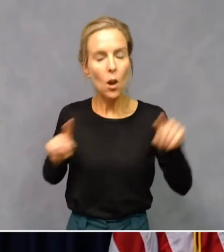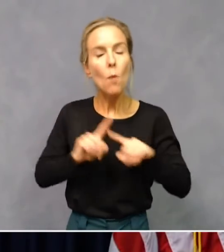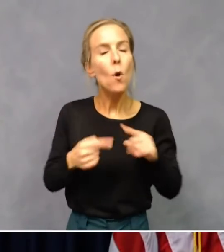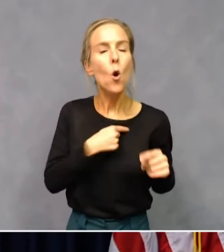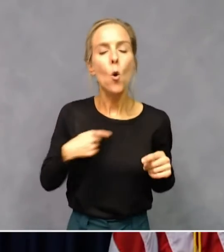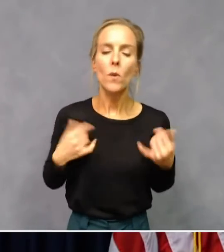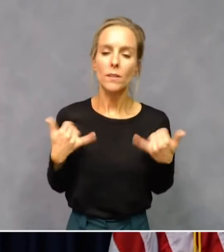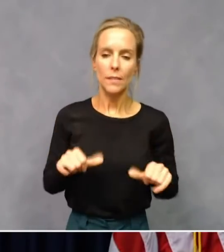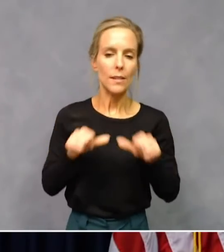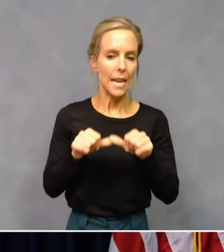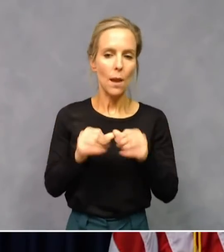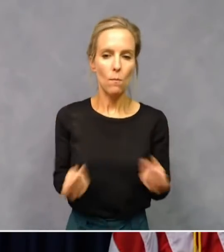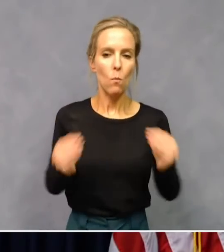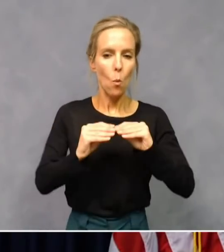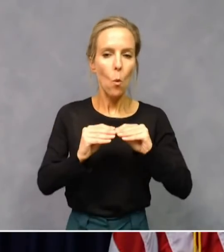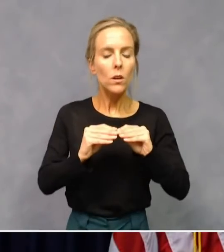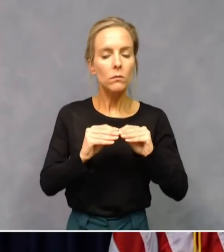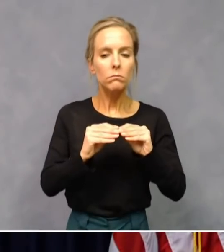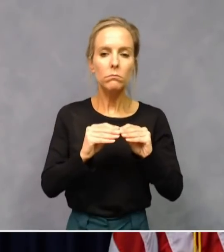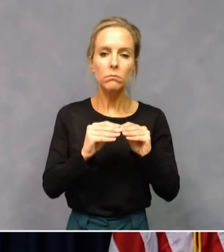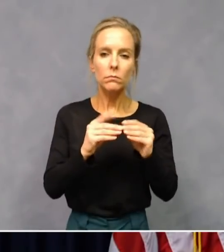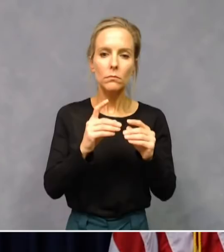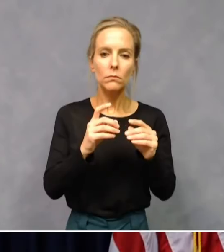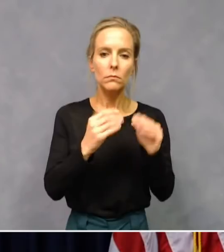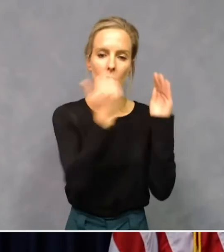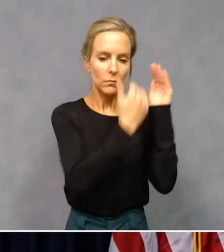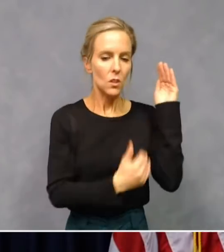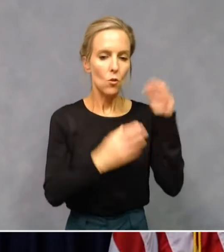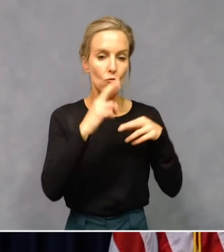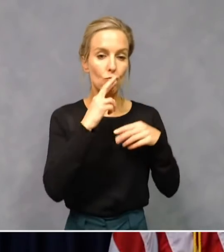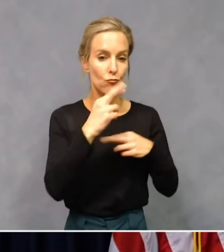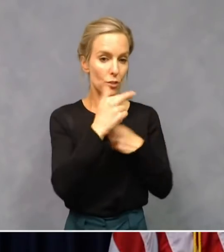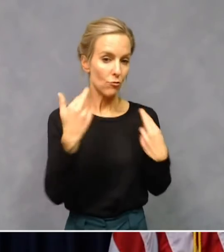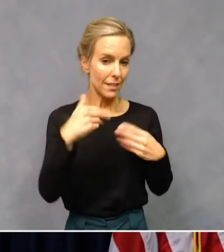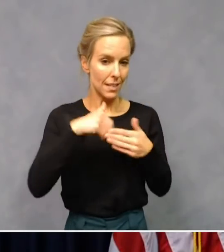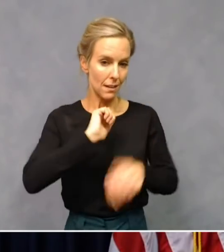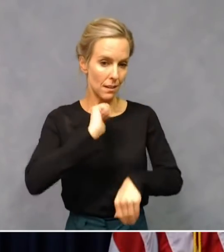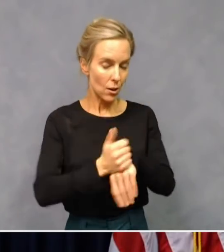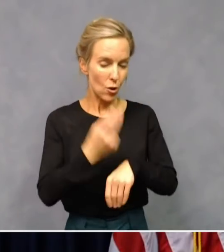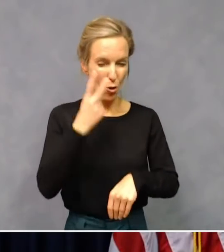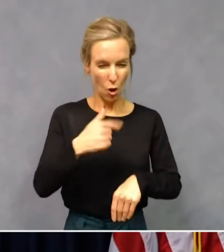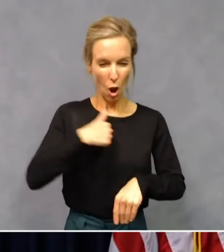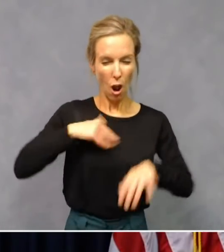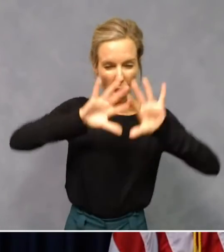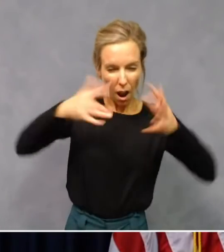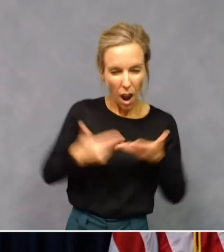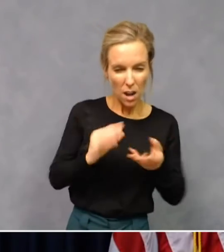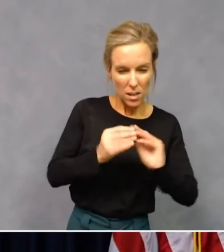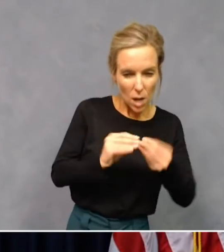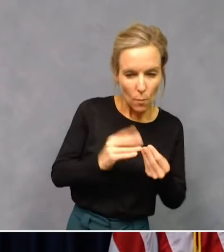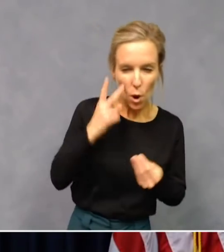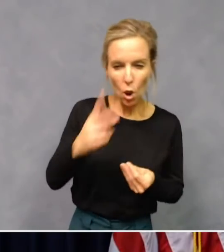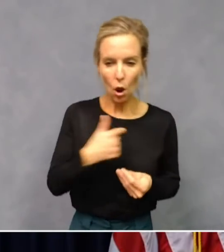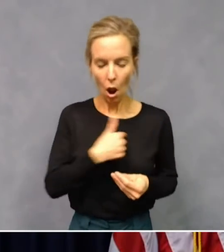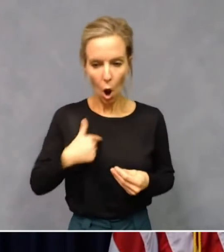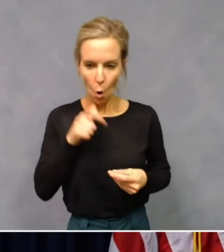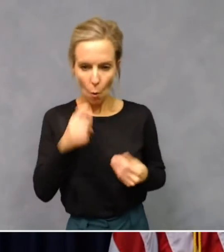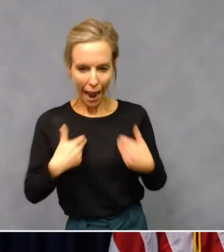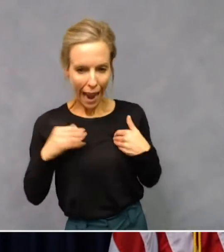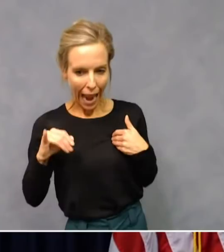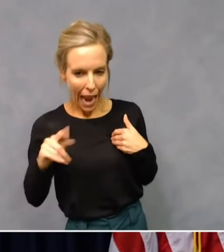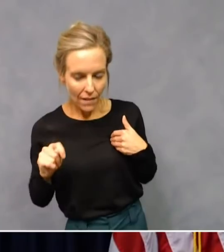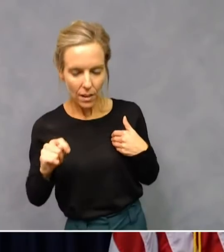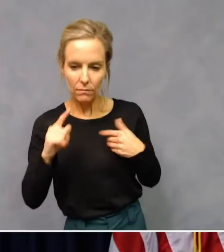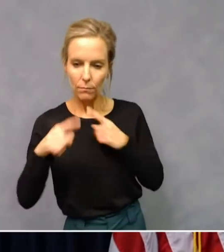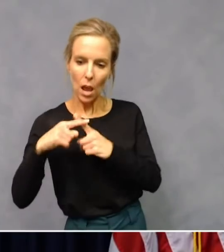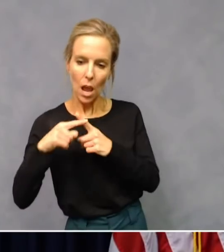in place, which if you look at our overall numbers, if you look at our positivity rate, if you and you compare them, I think